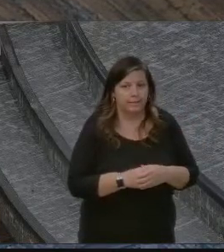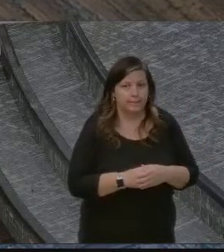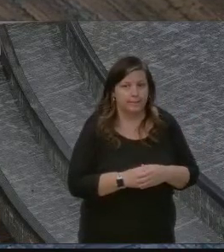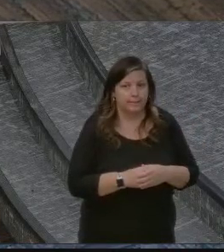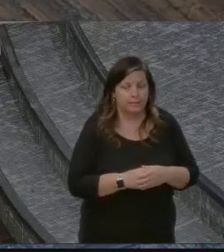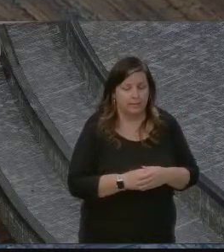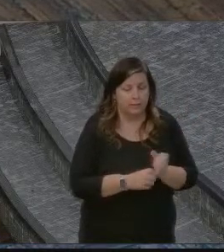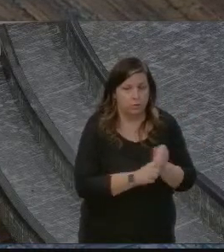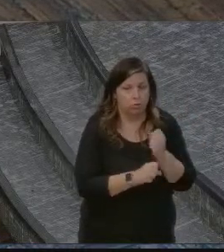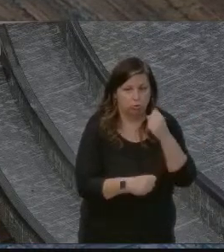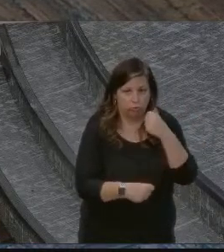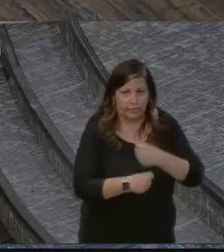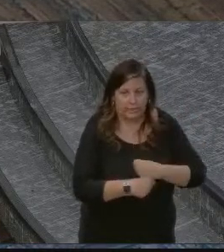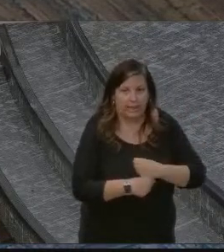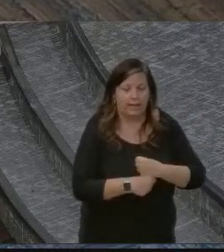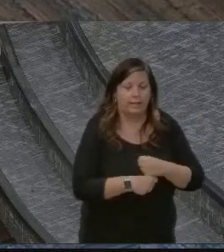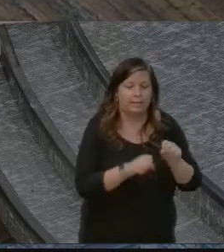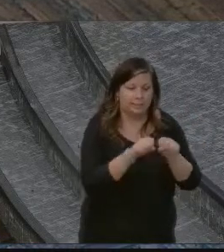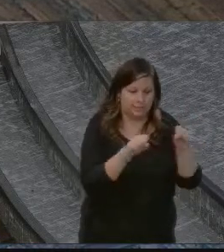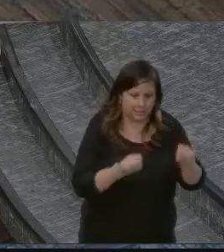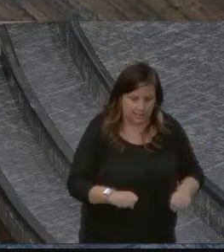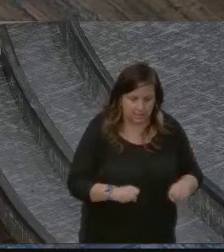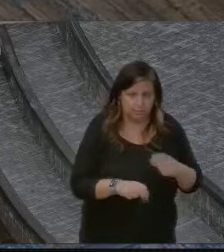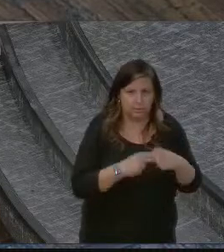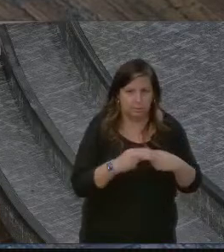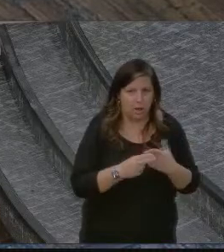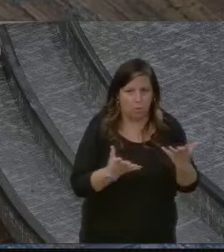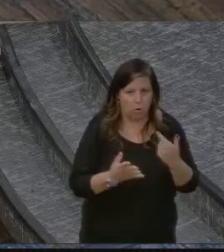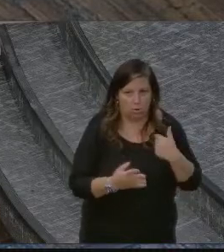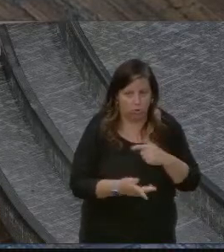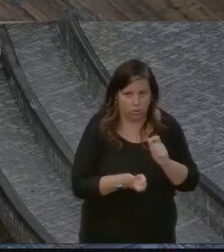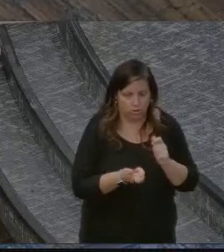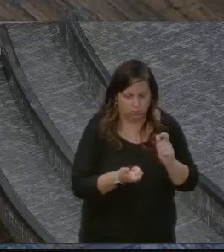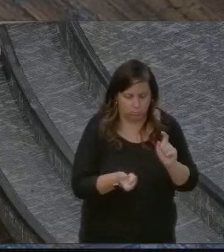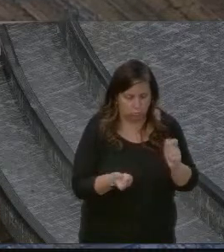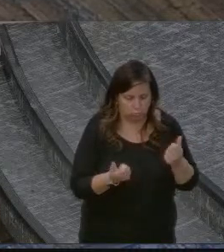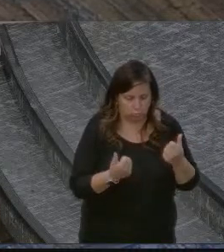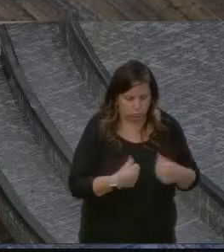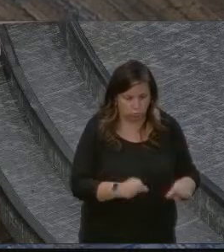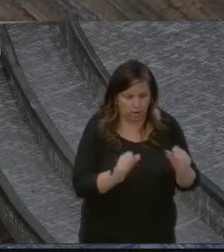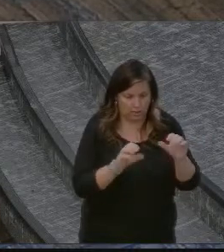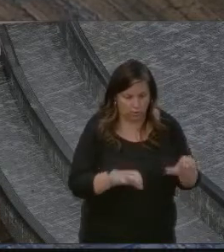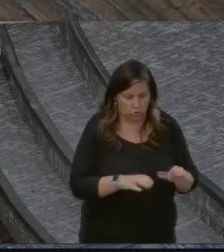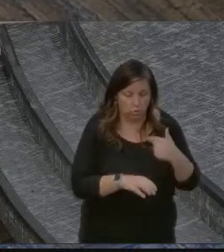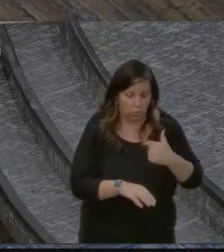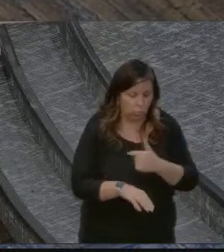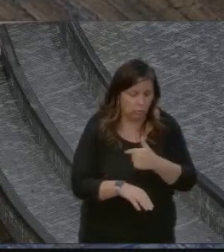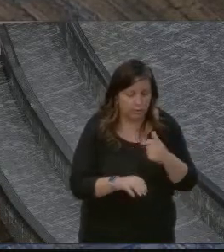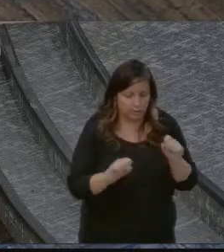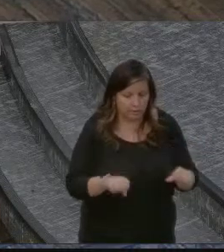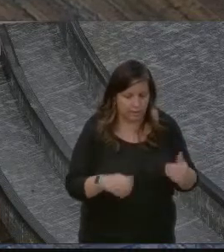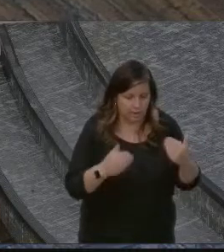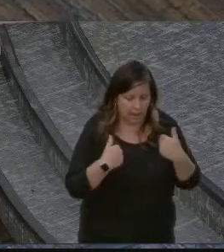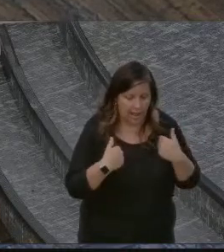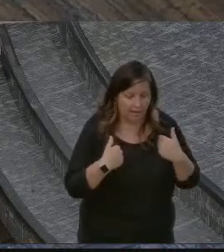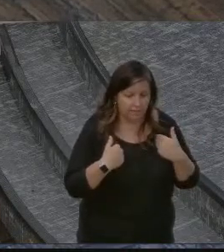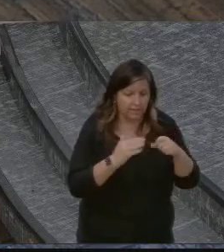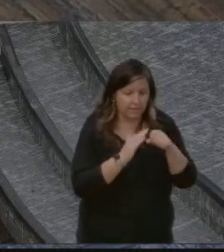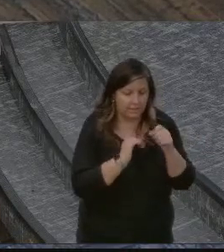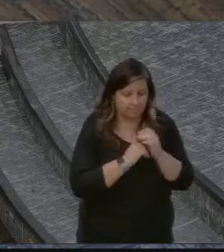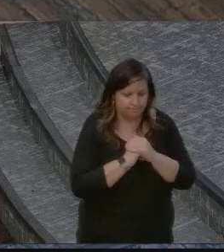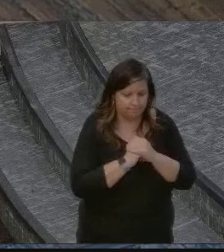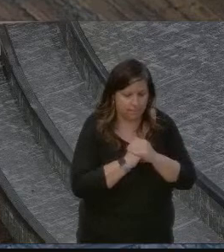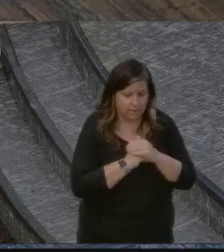instance, we can have a state of school discipline presentation that is